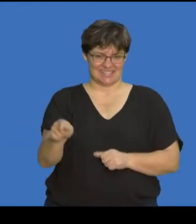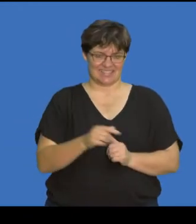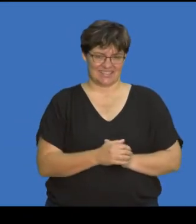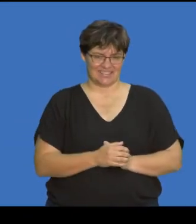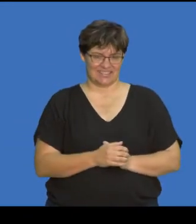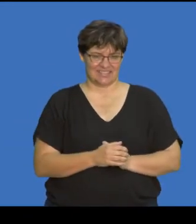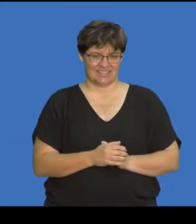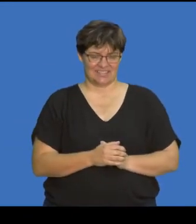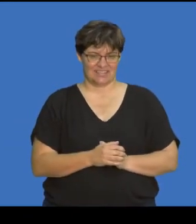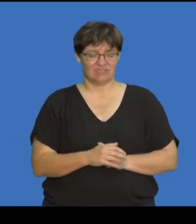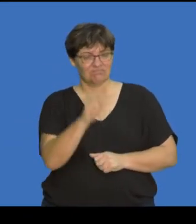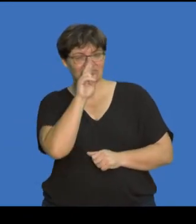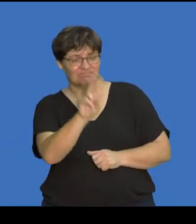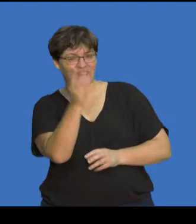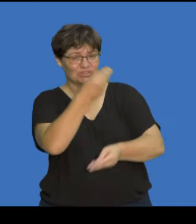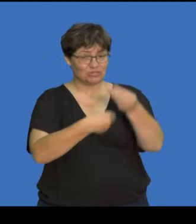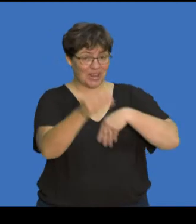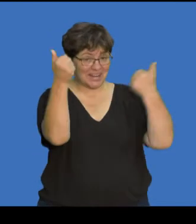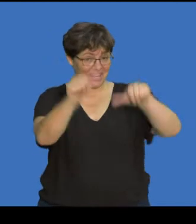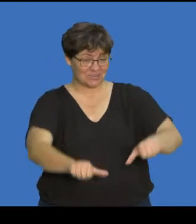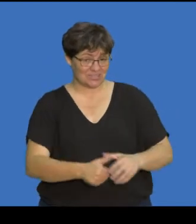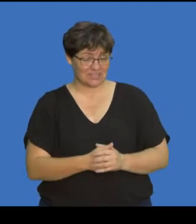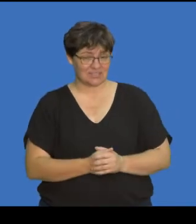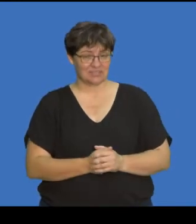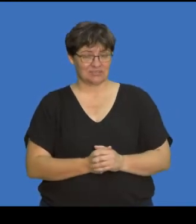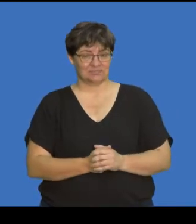therefore, look at your trading account